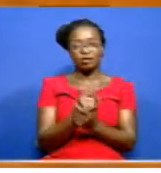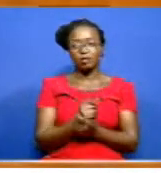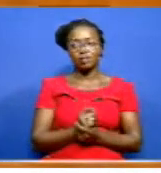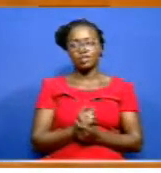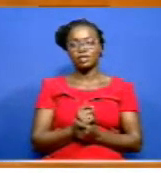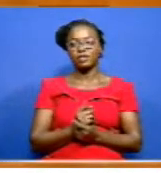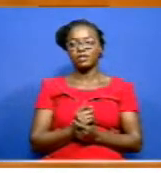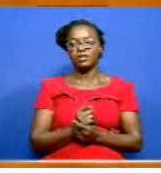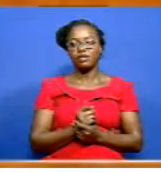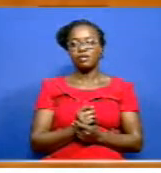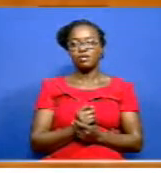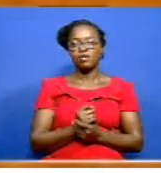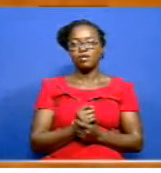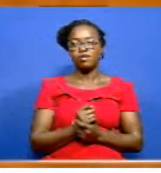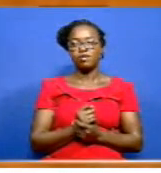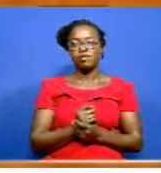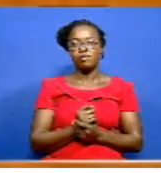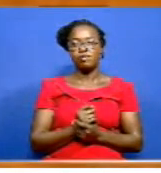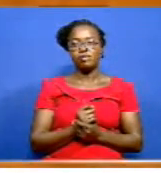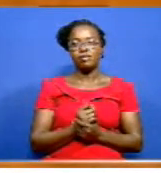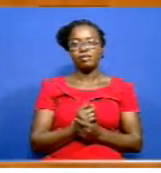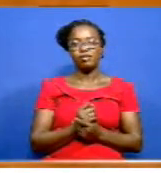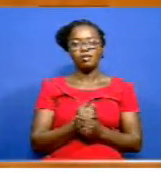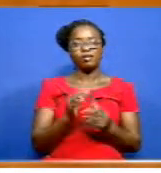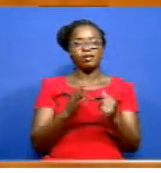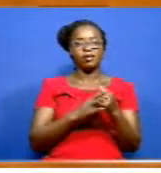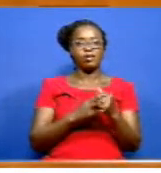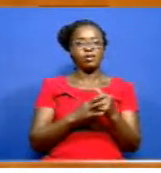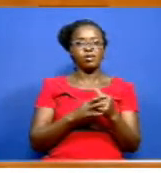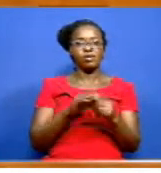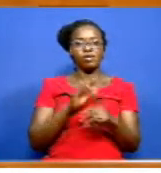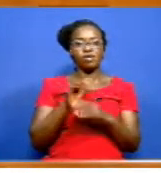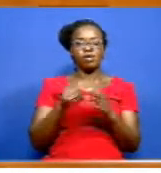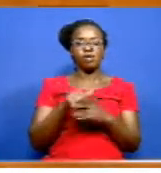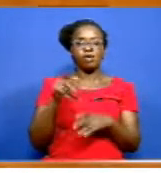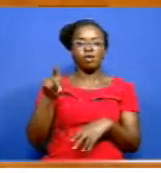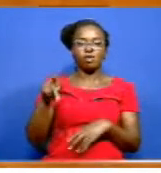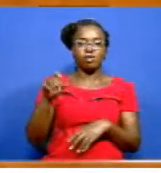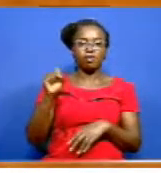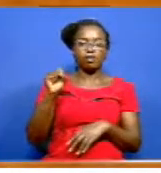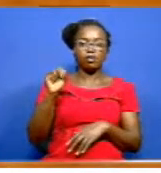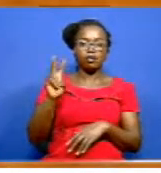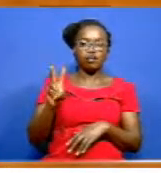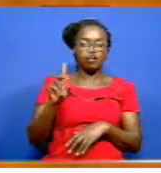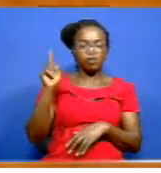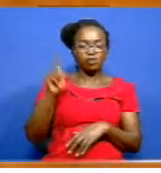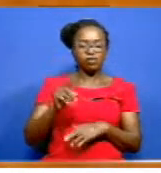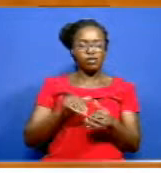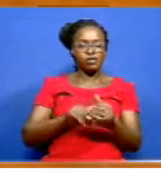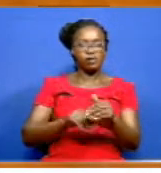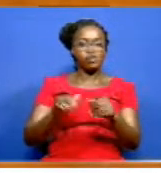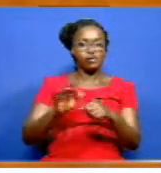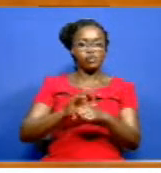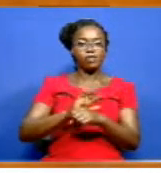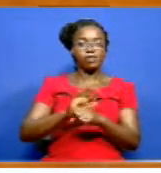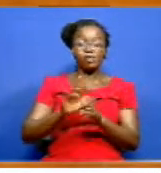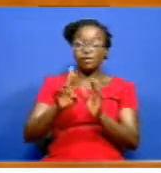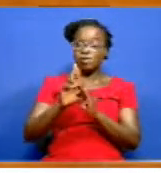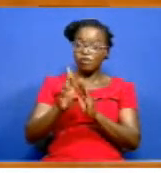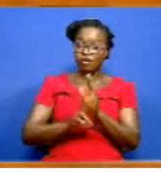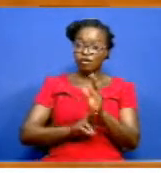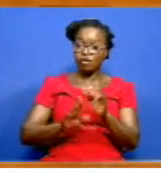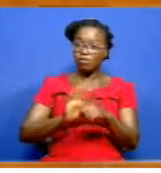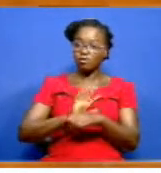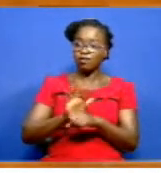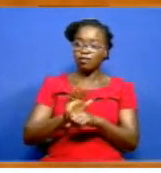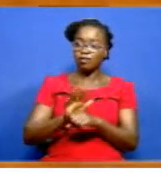8. All public service vehicles must adhere to the laid down COVID-19 protocol